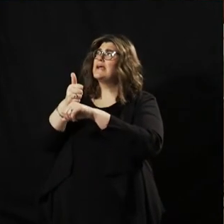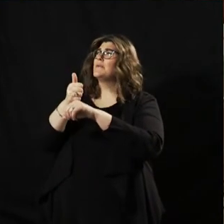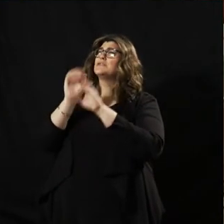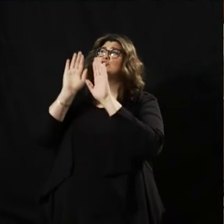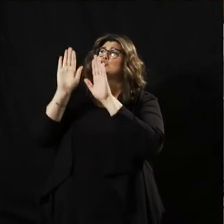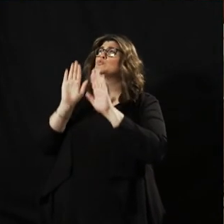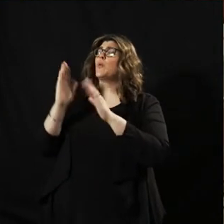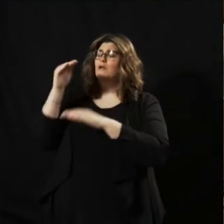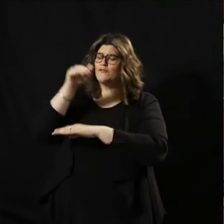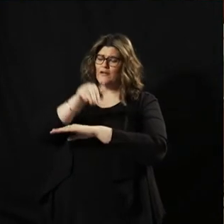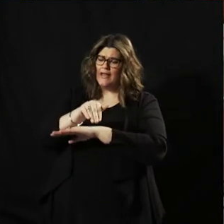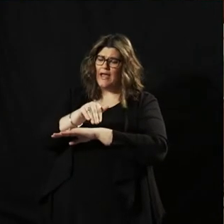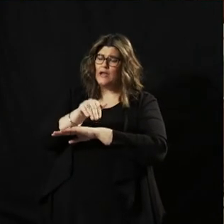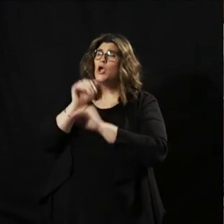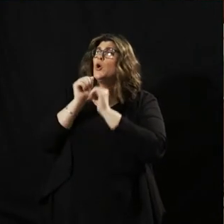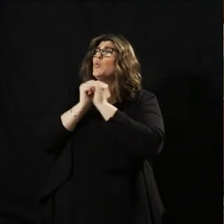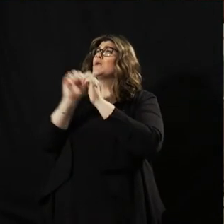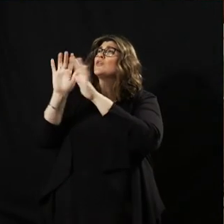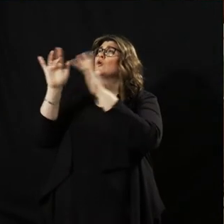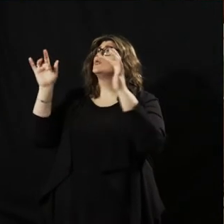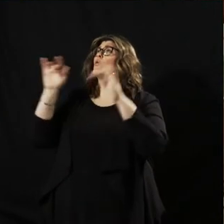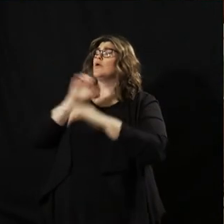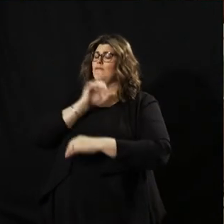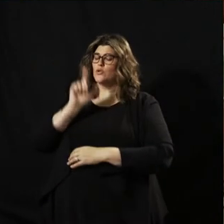the Lord's resurrection,